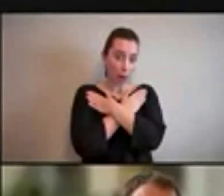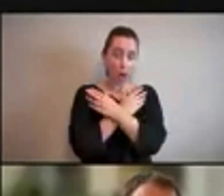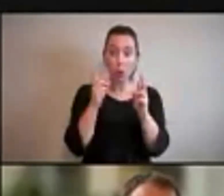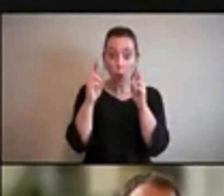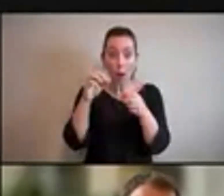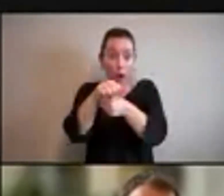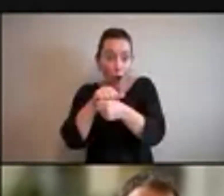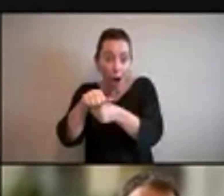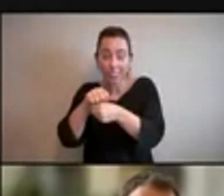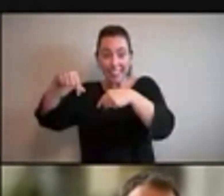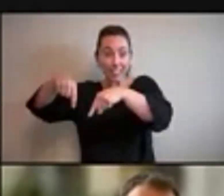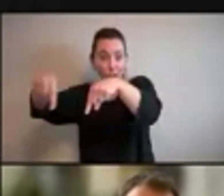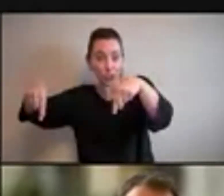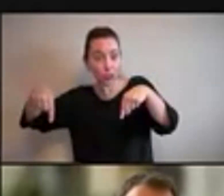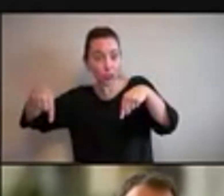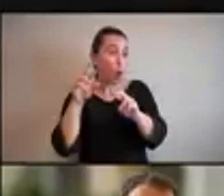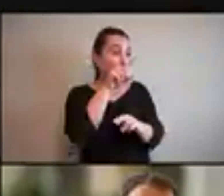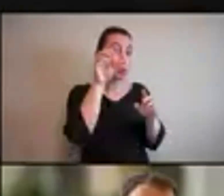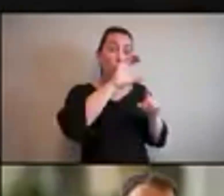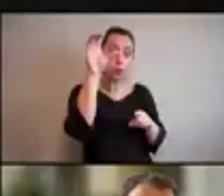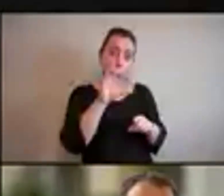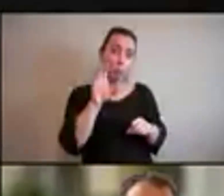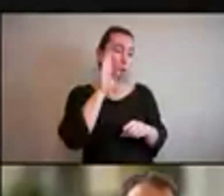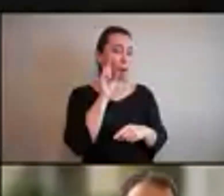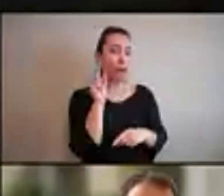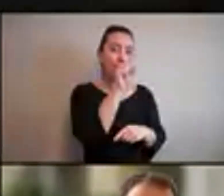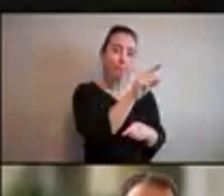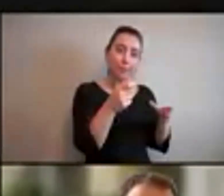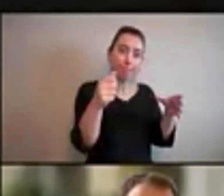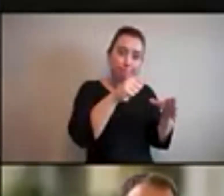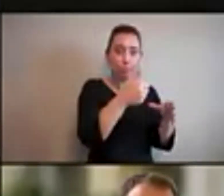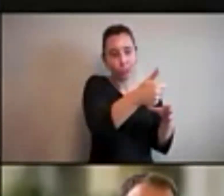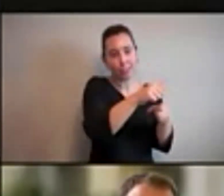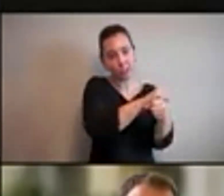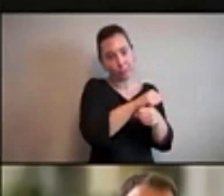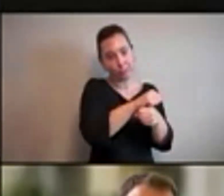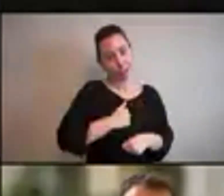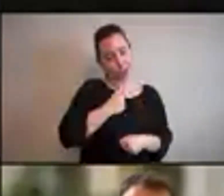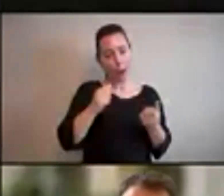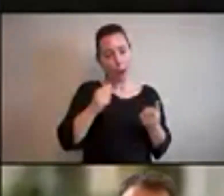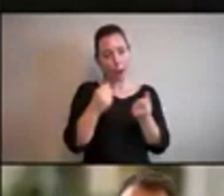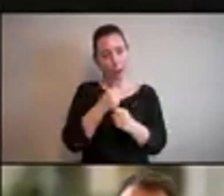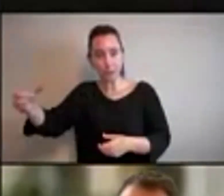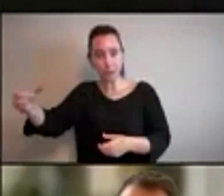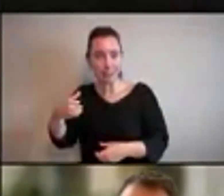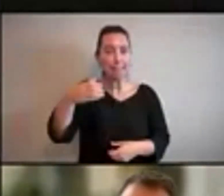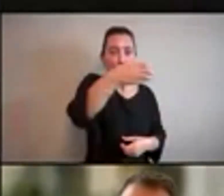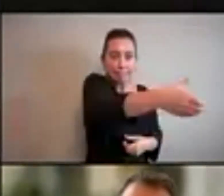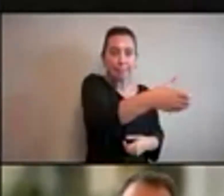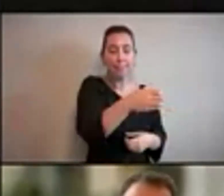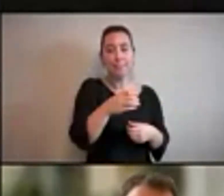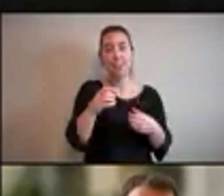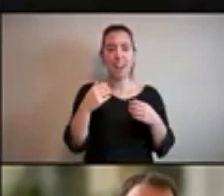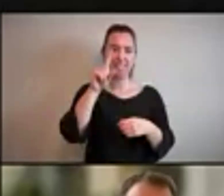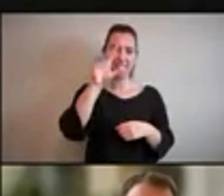and for everyone online, then you will have to serve your own coffee. I'm sorry about that, but at least for us, we have a 15-minute break, and we will reconvene